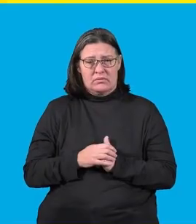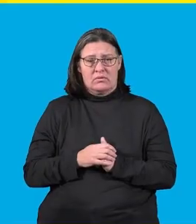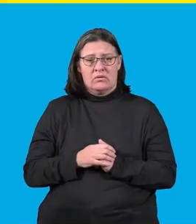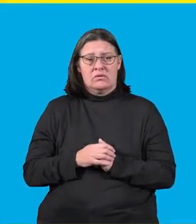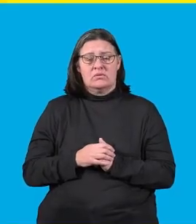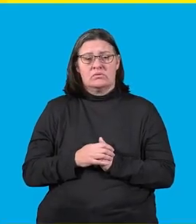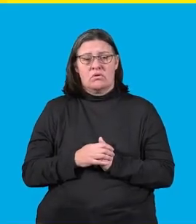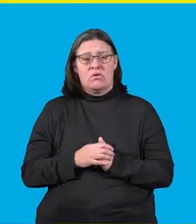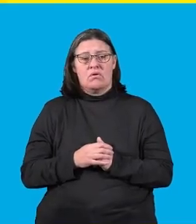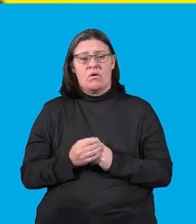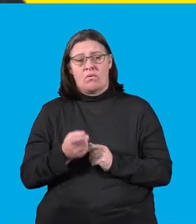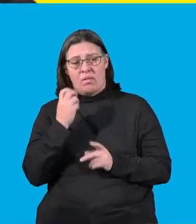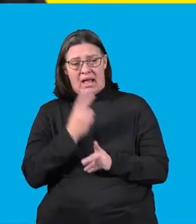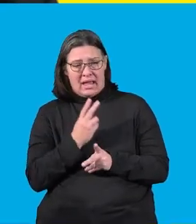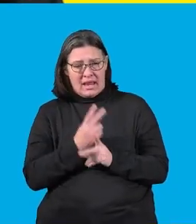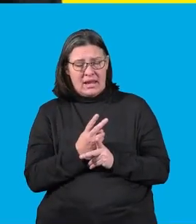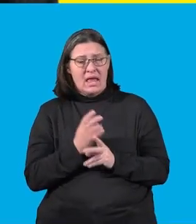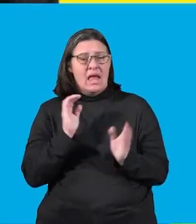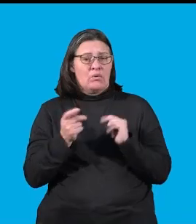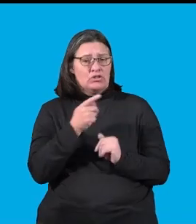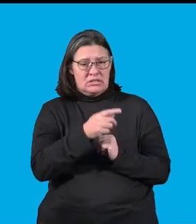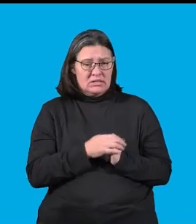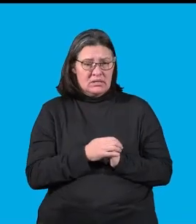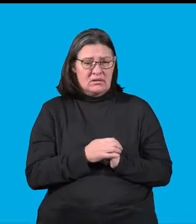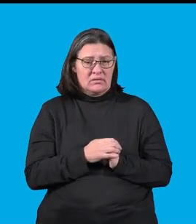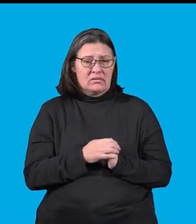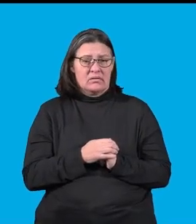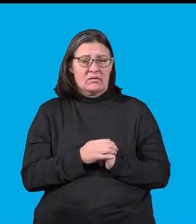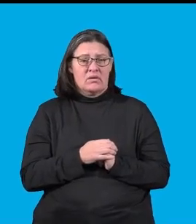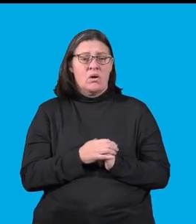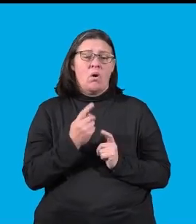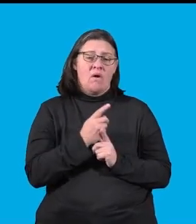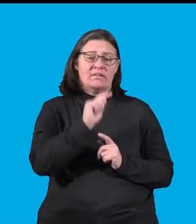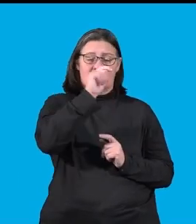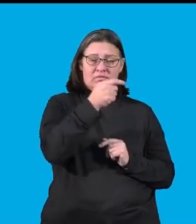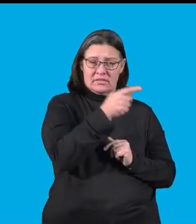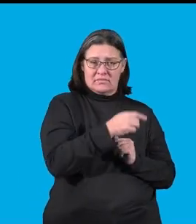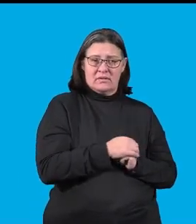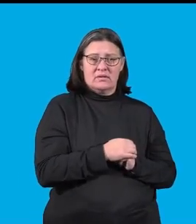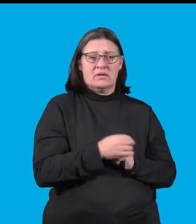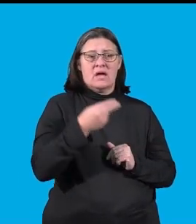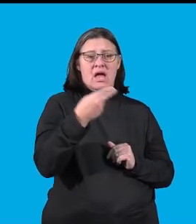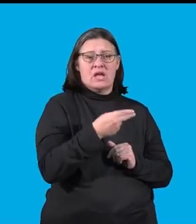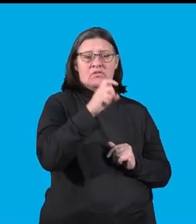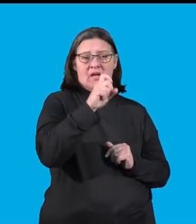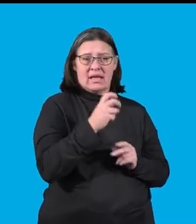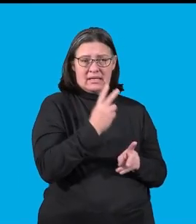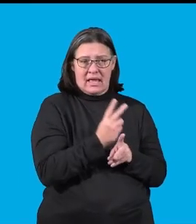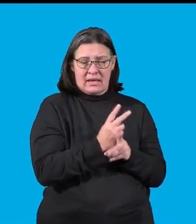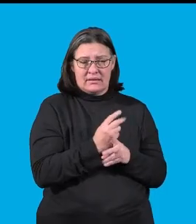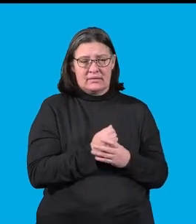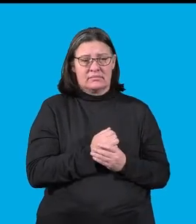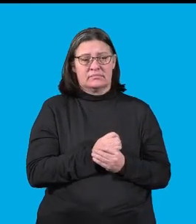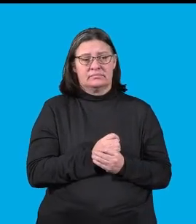concave down. So we need to call again on our equation. We just need the equation of the derivative, but we'll use h of